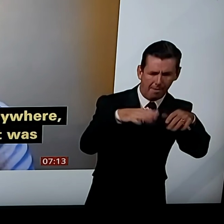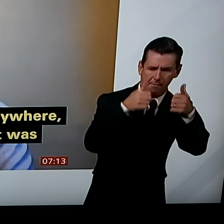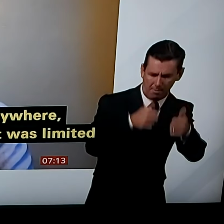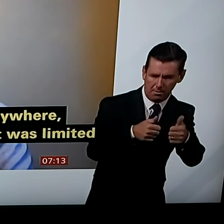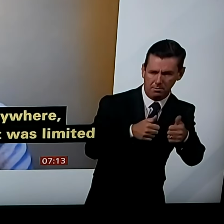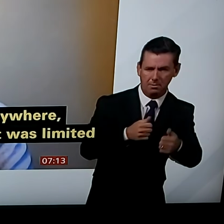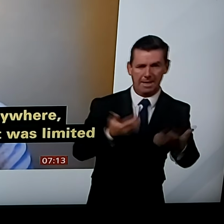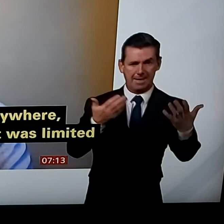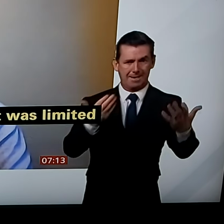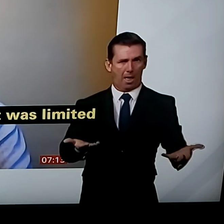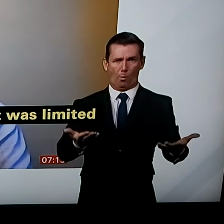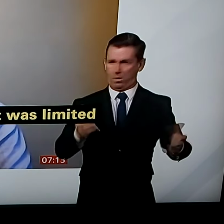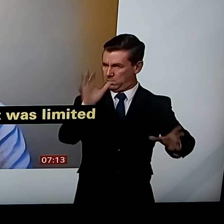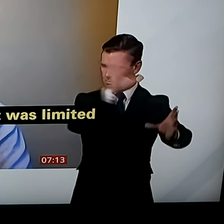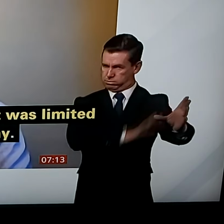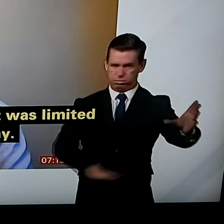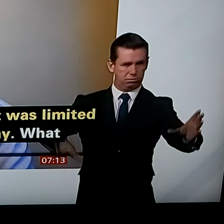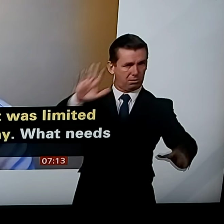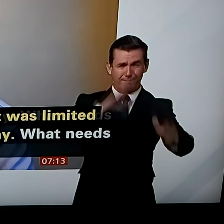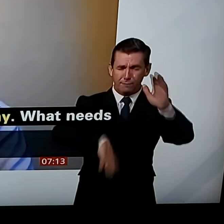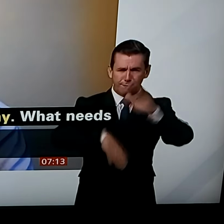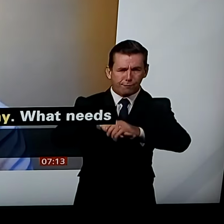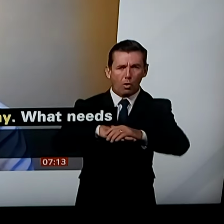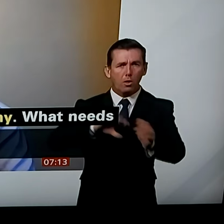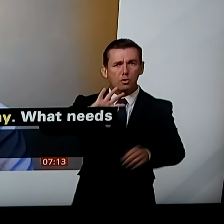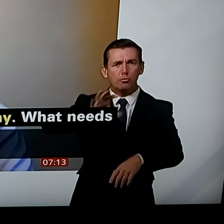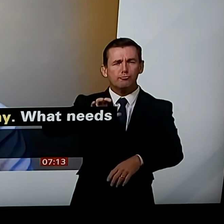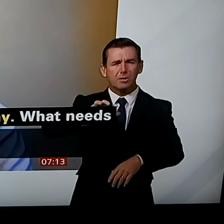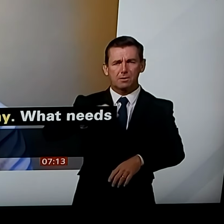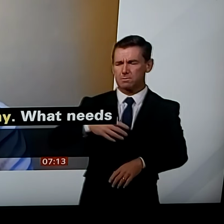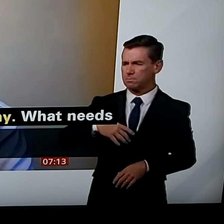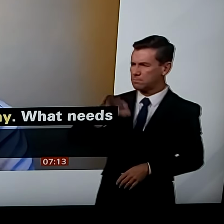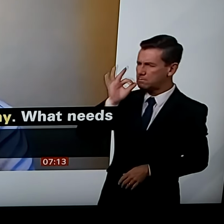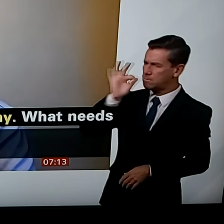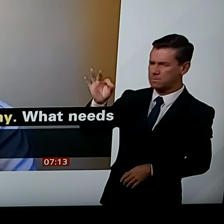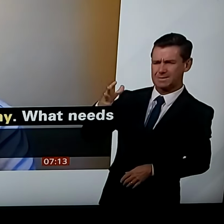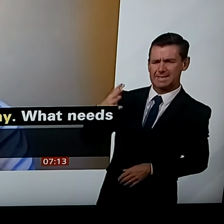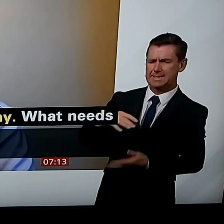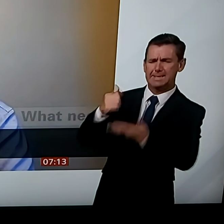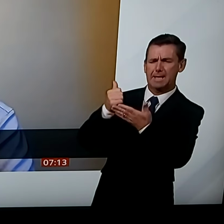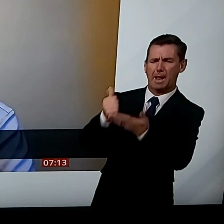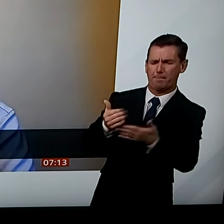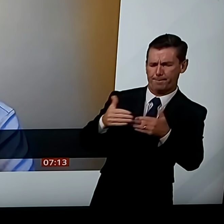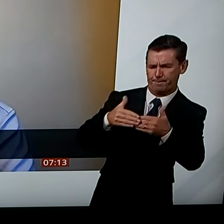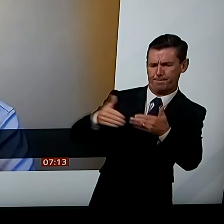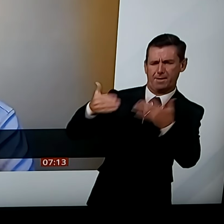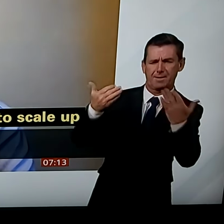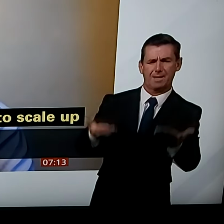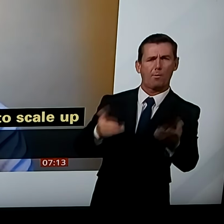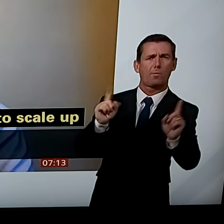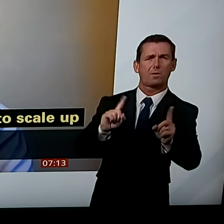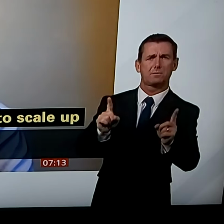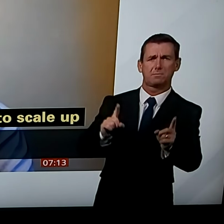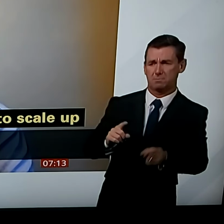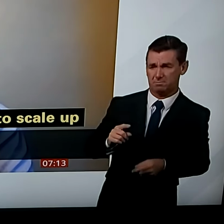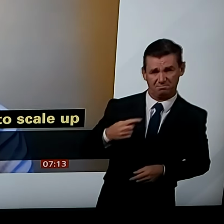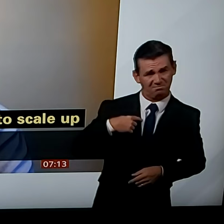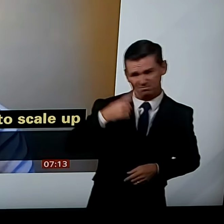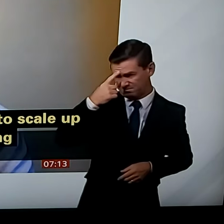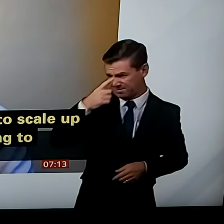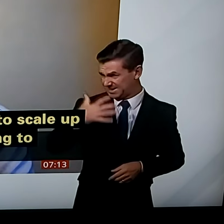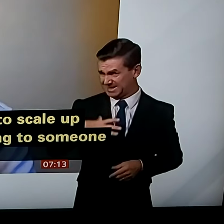We've got to scale up our response. You know, I was talking to Ida, who works for the Somali Red Crescent as a volunteer in the mobile medical